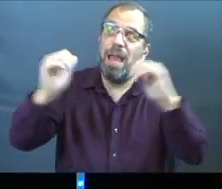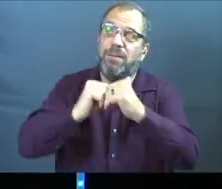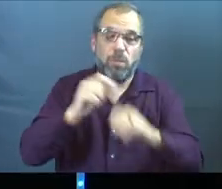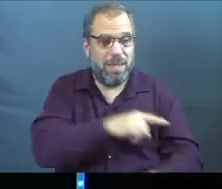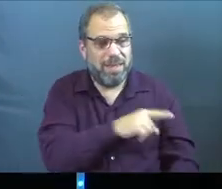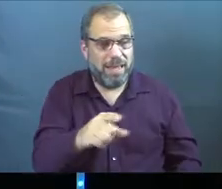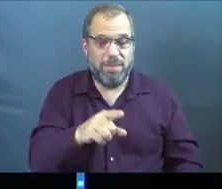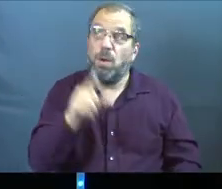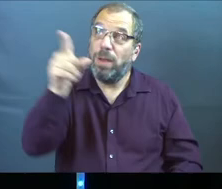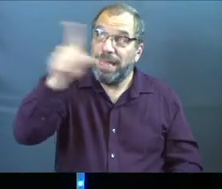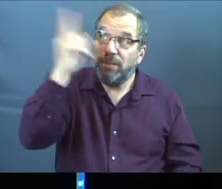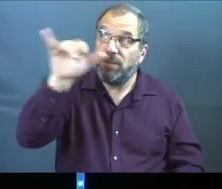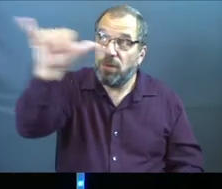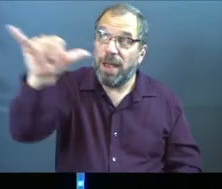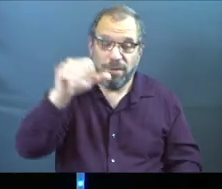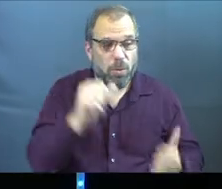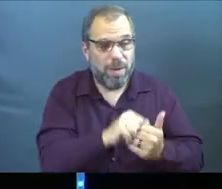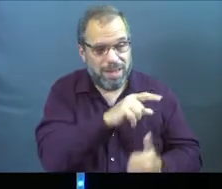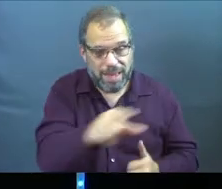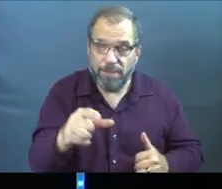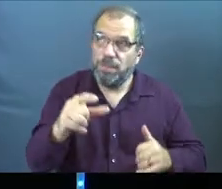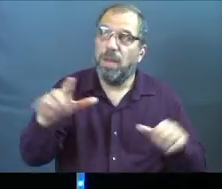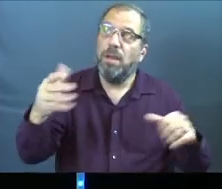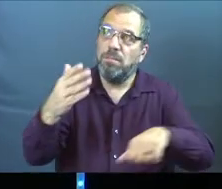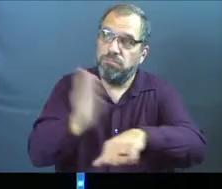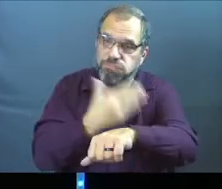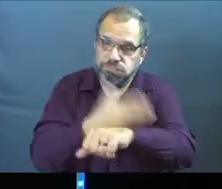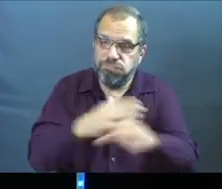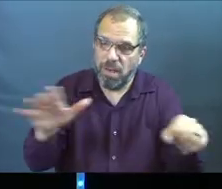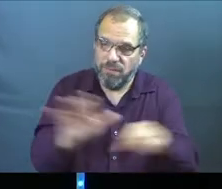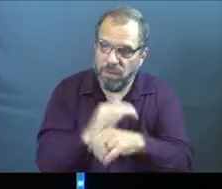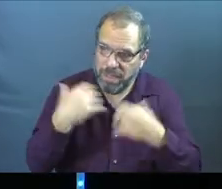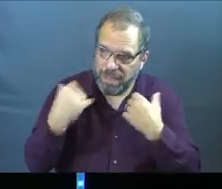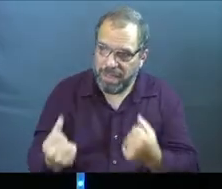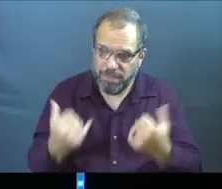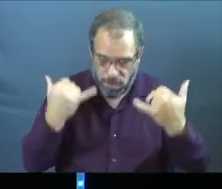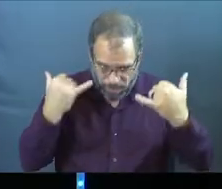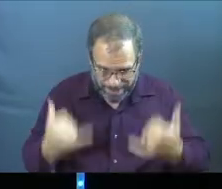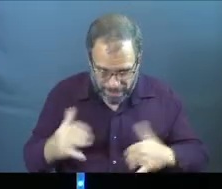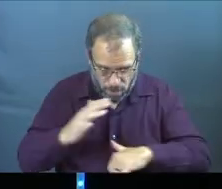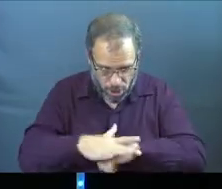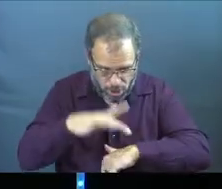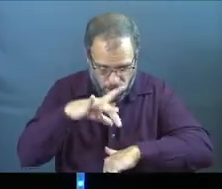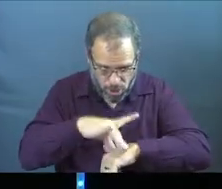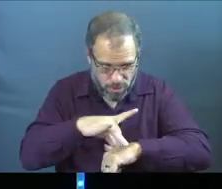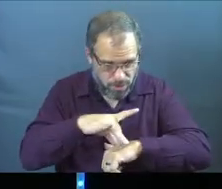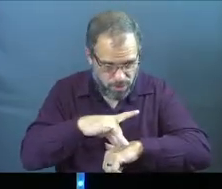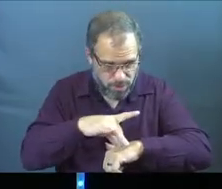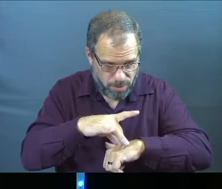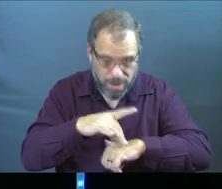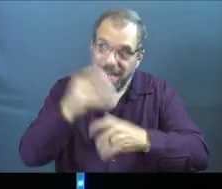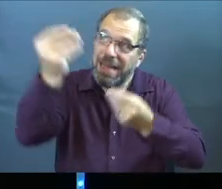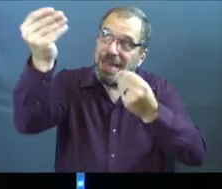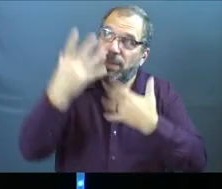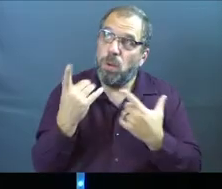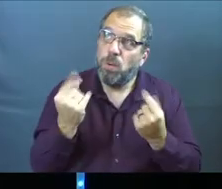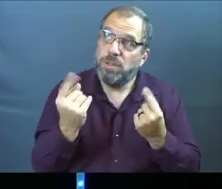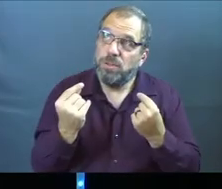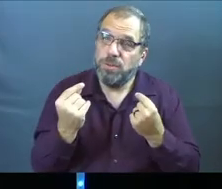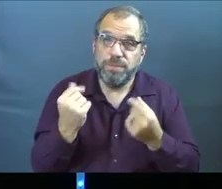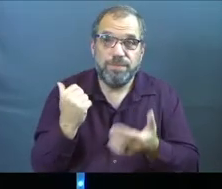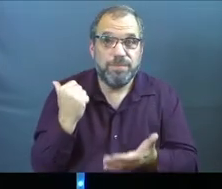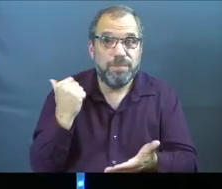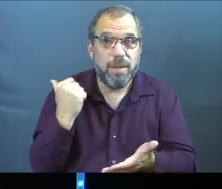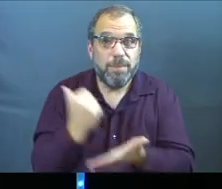you forever, complete, restored, totally healed. But until then, tell me what to do, Father.